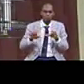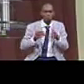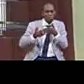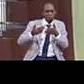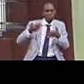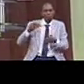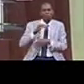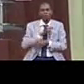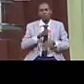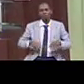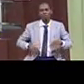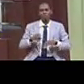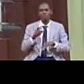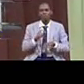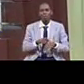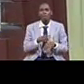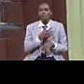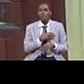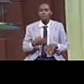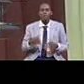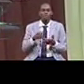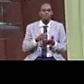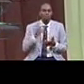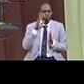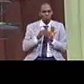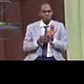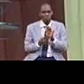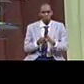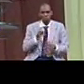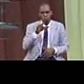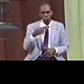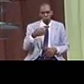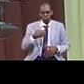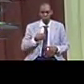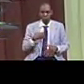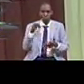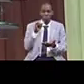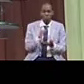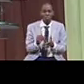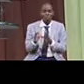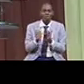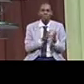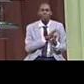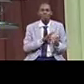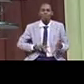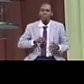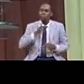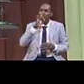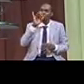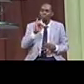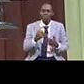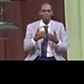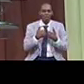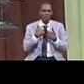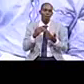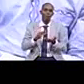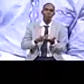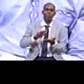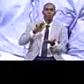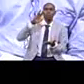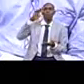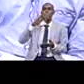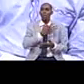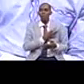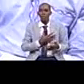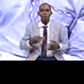Jesus Christ. And it will show you and to show me that Jesus Christ actually had glory. And those miracles